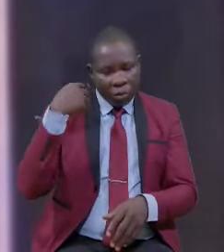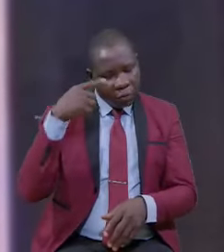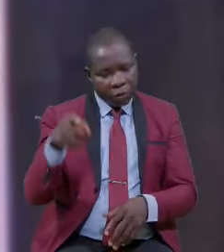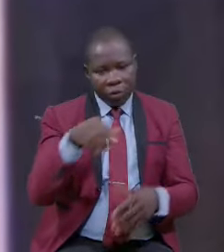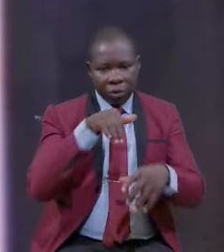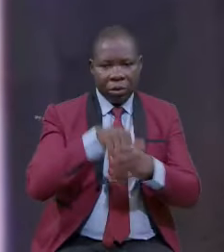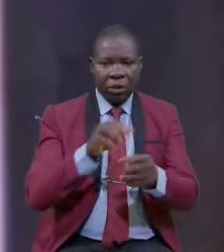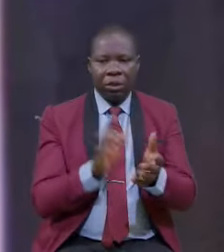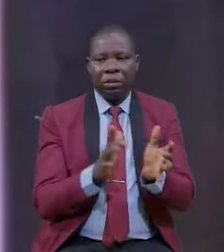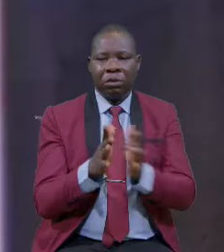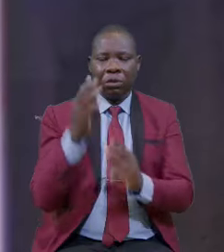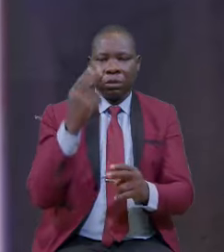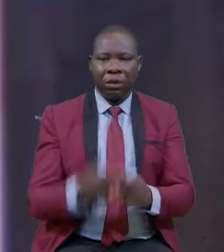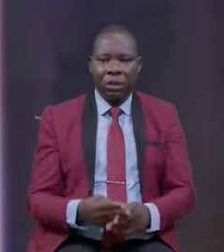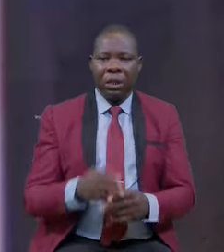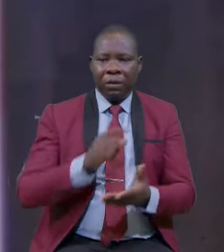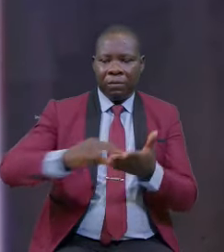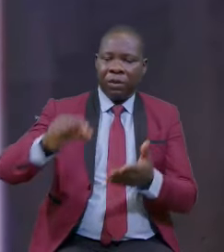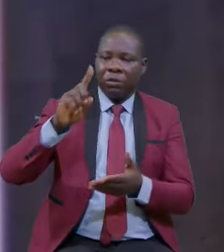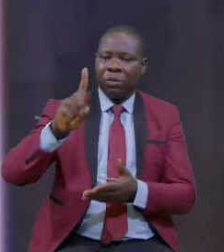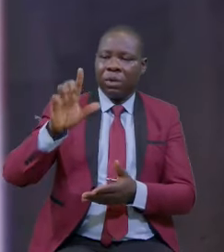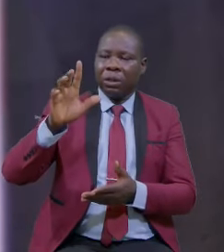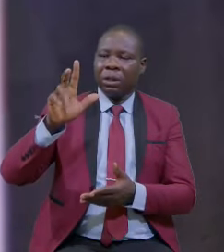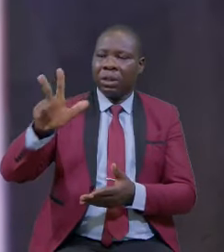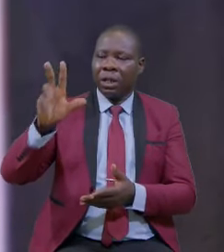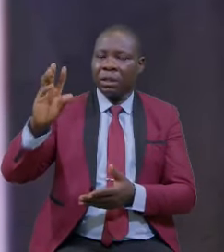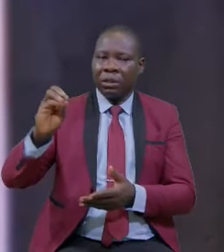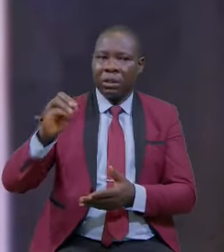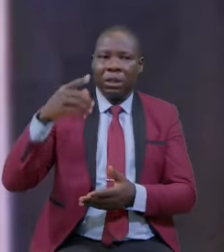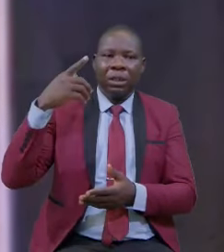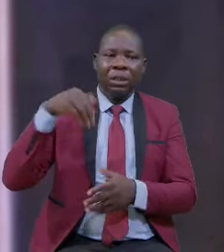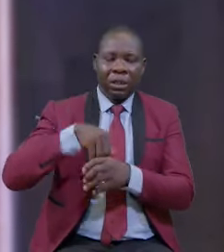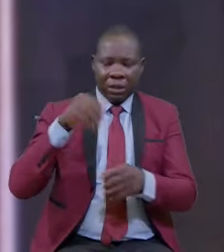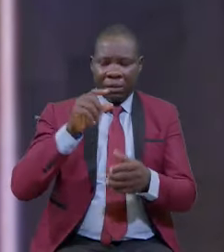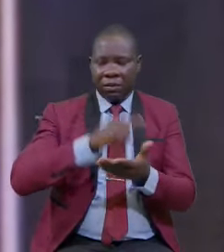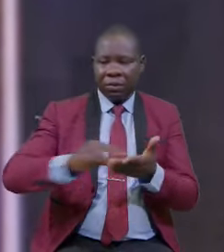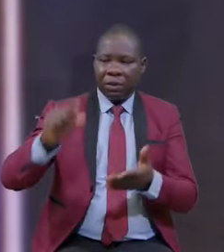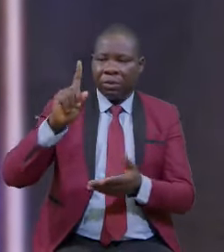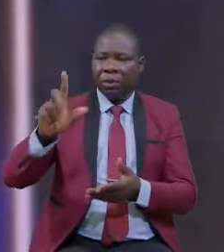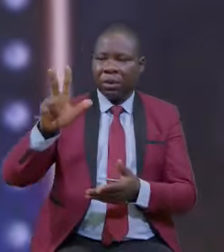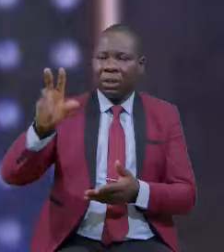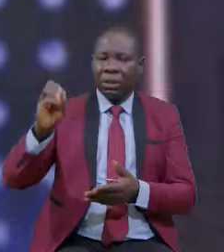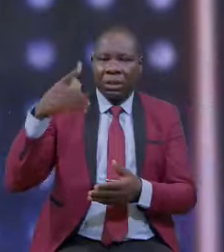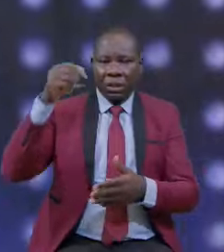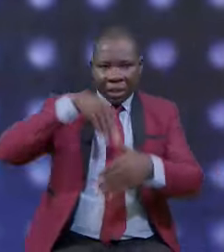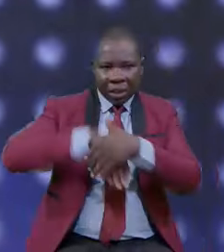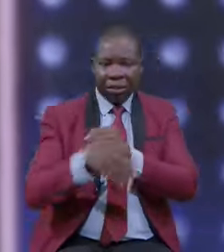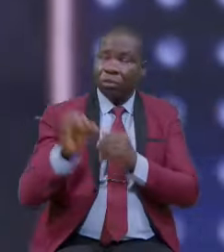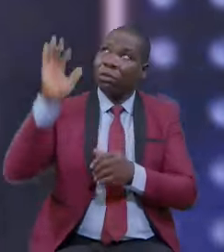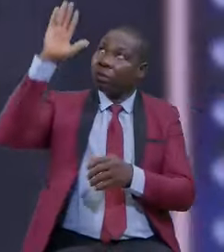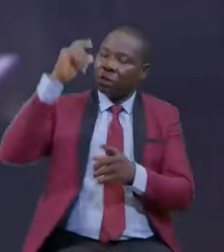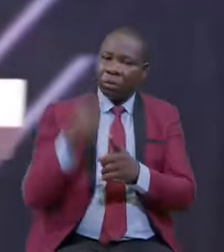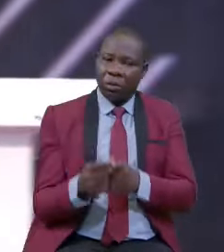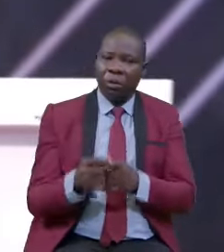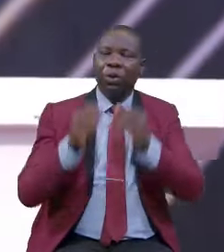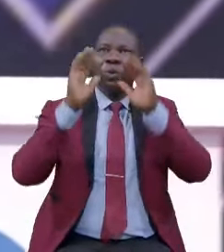130, the entrance of thy word. Ah, wonderful. The word is in the Bible.